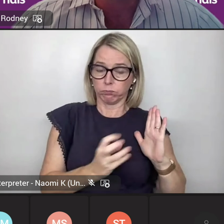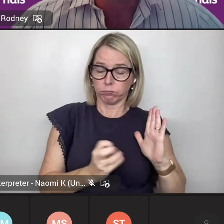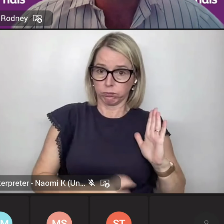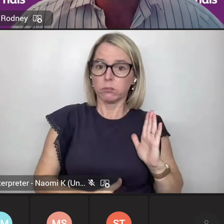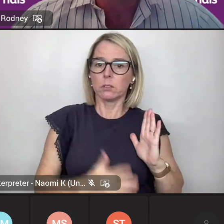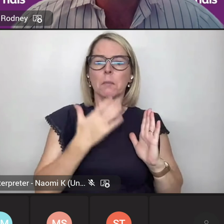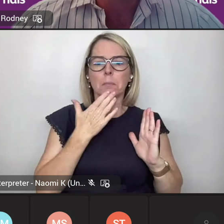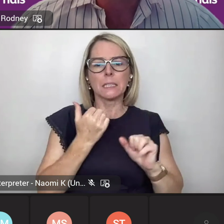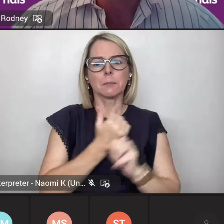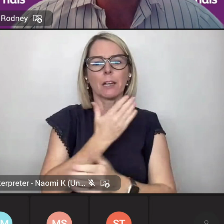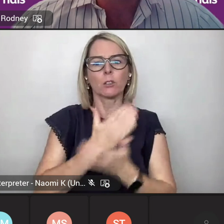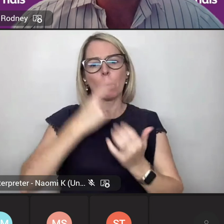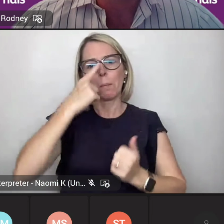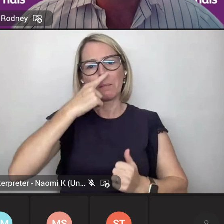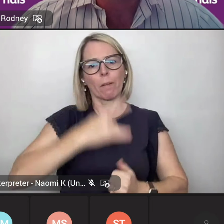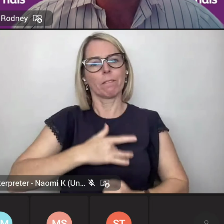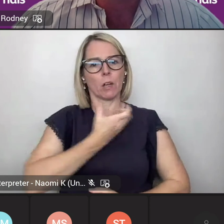participating.